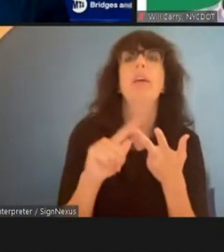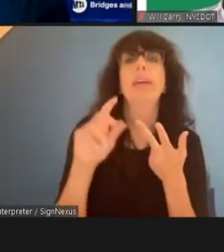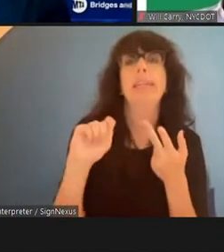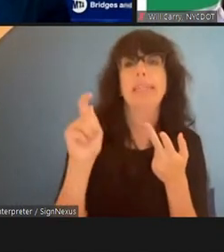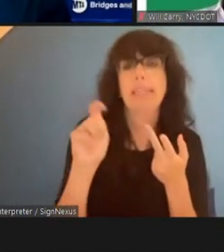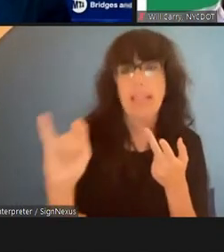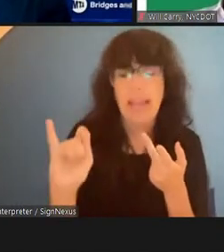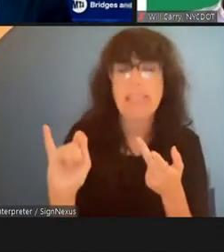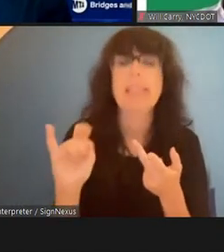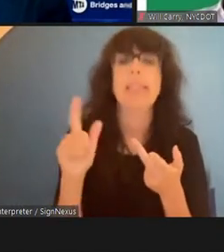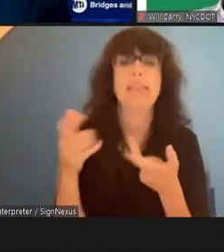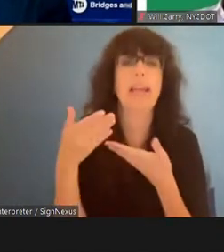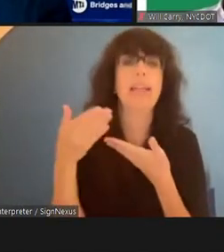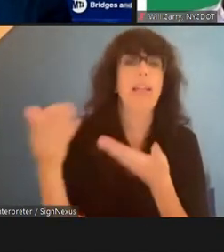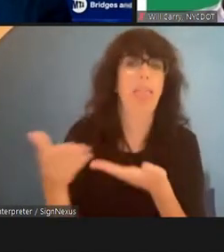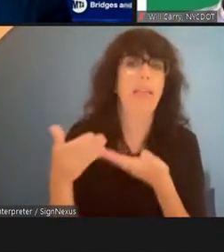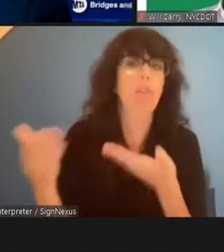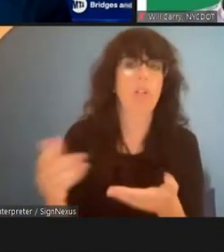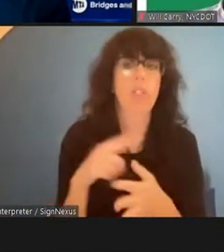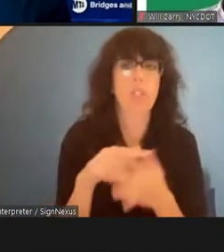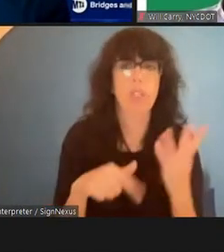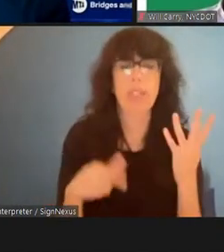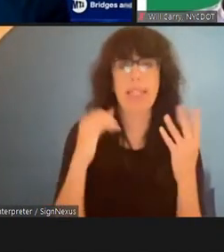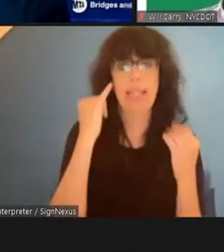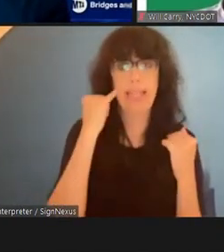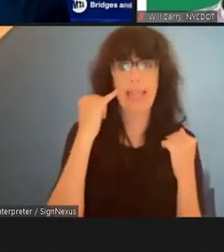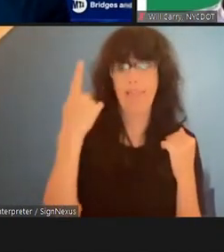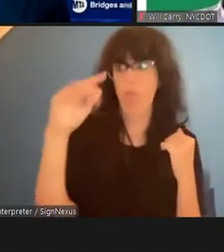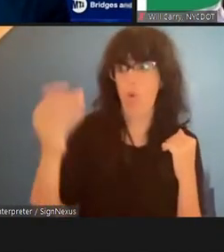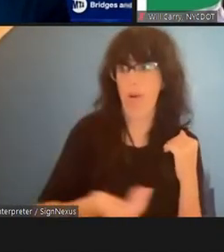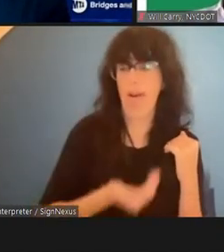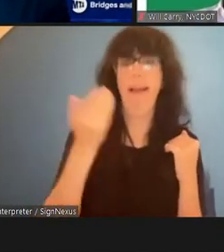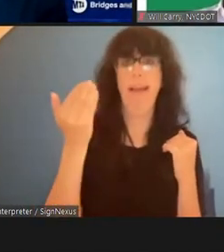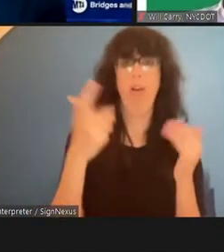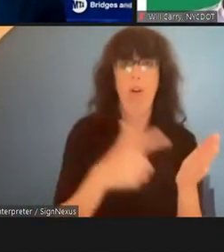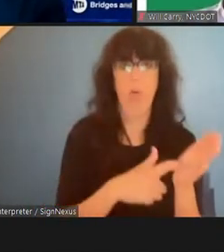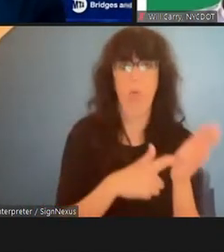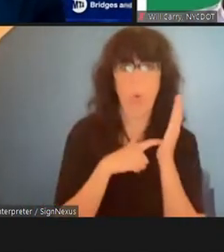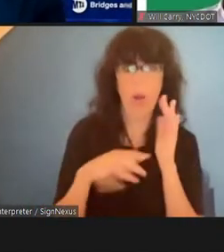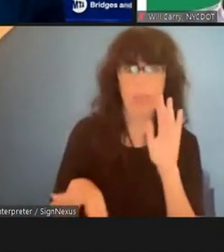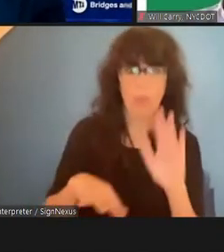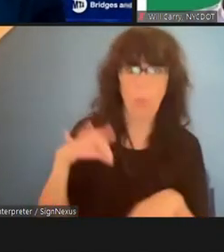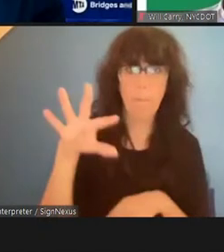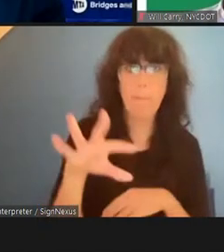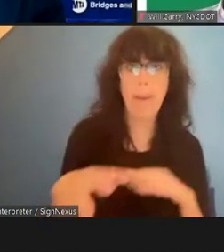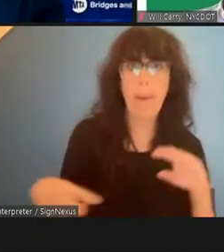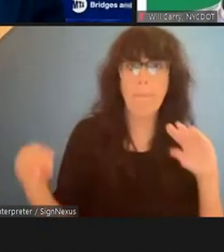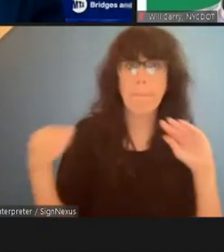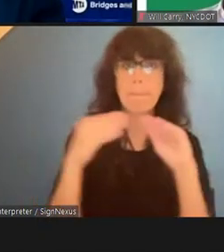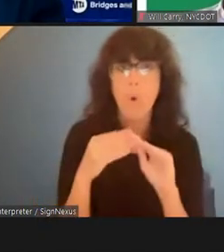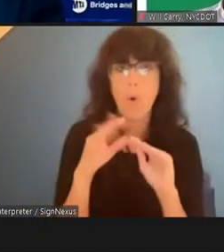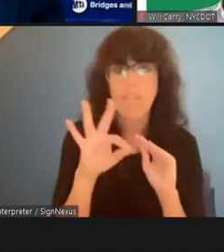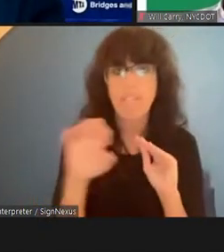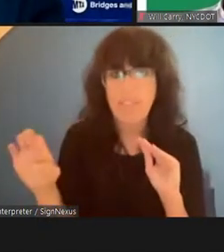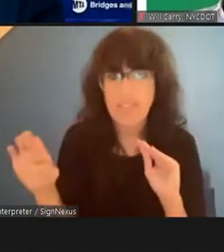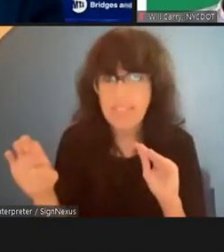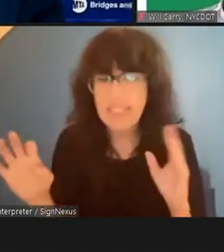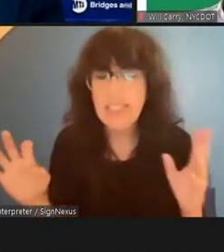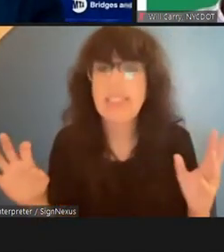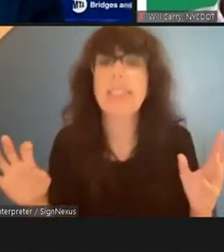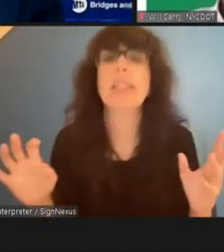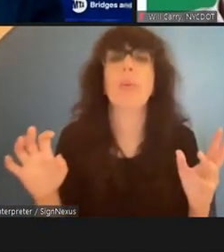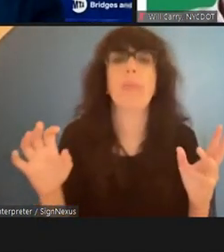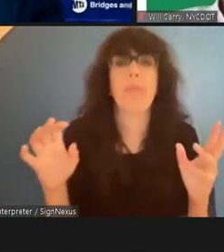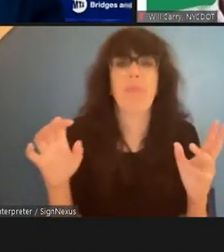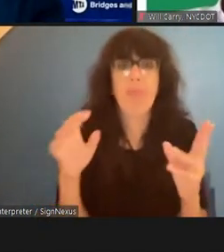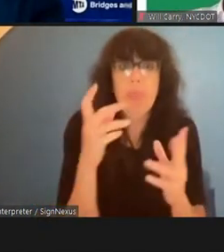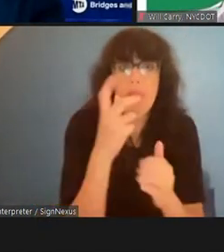if for hire vehicle vehicles are required to pay additional congestion fees as recommended under any of the scenarios in the